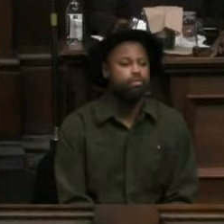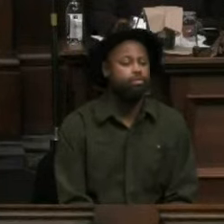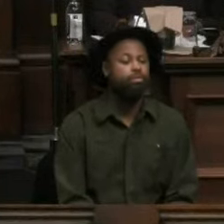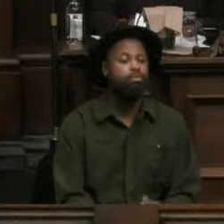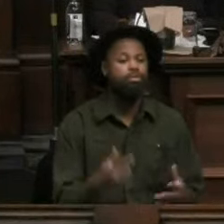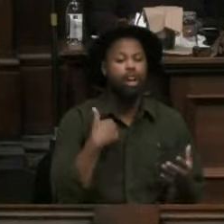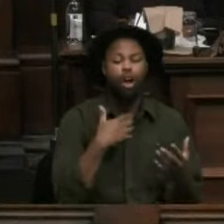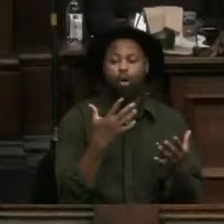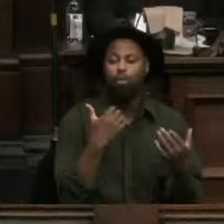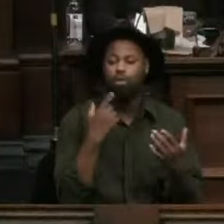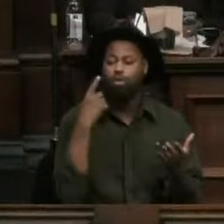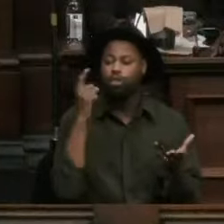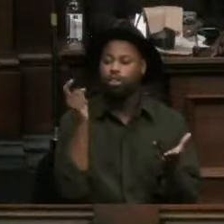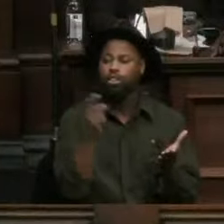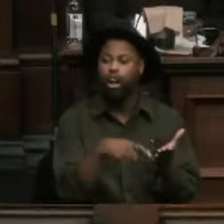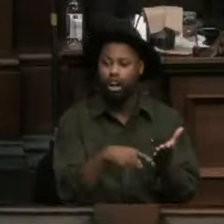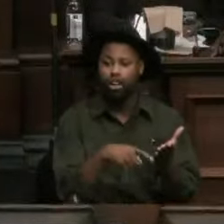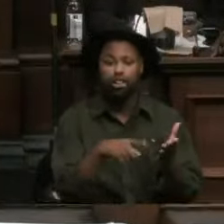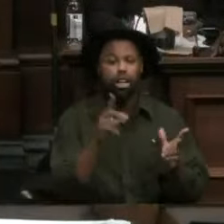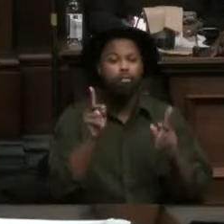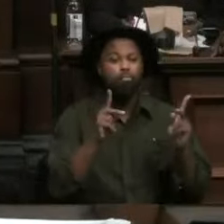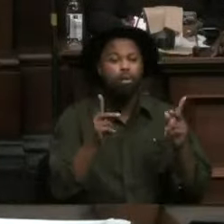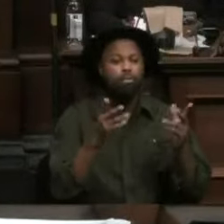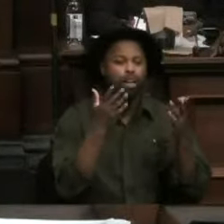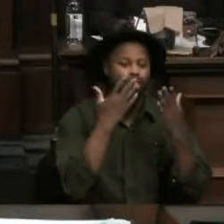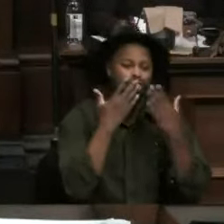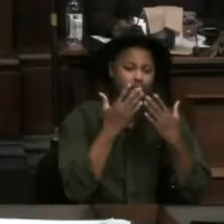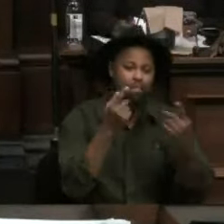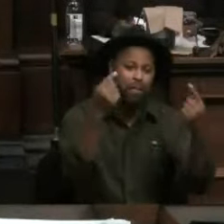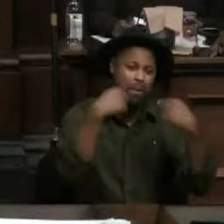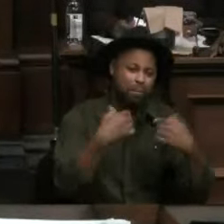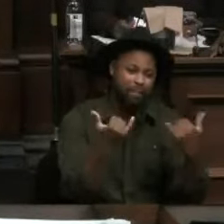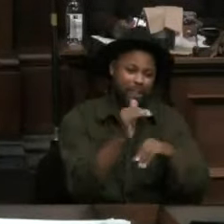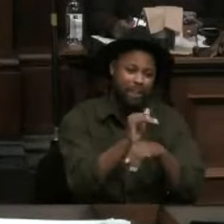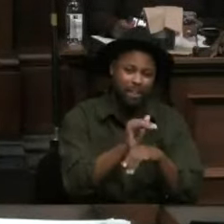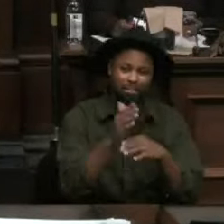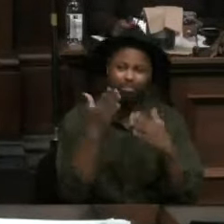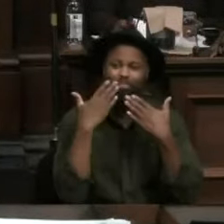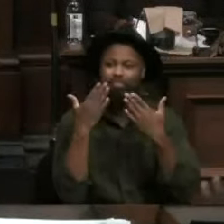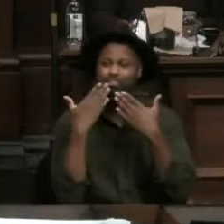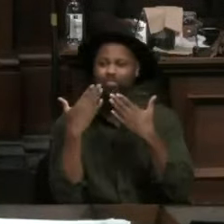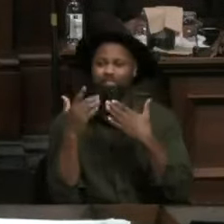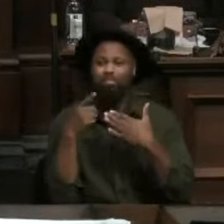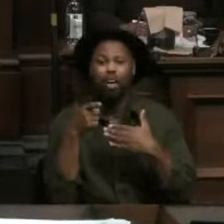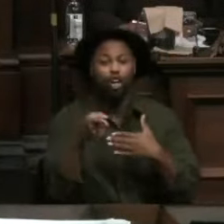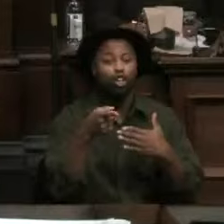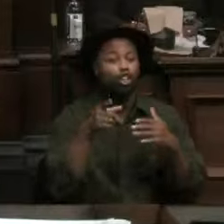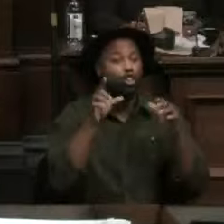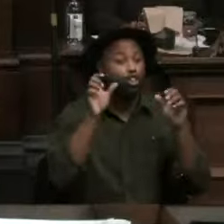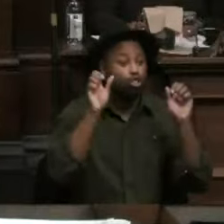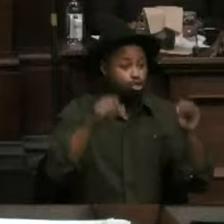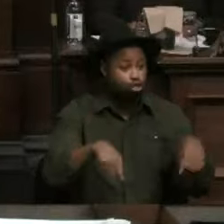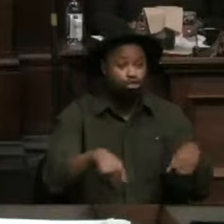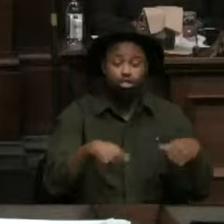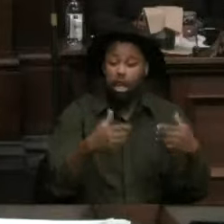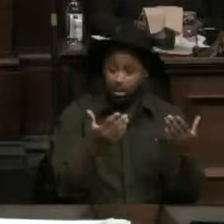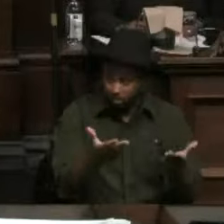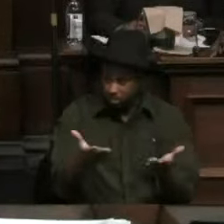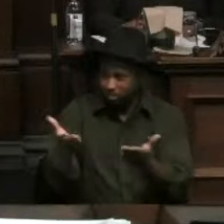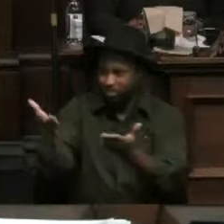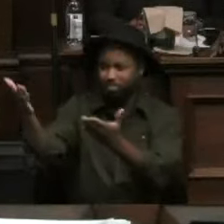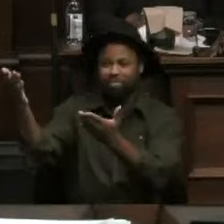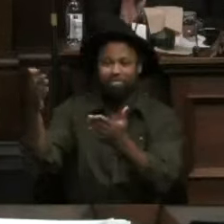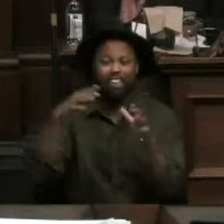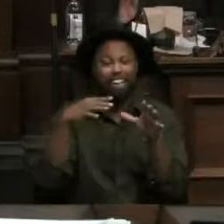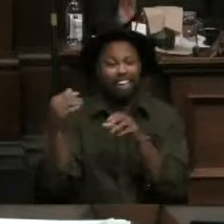I do want to acknowledge that, folks, we appreciate you all being here tonight, and you are welcome to proceed as you please. Thank you